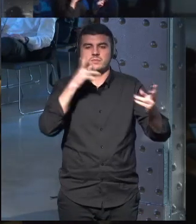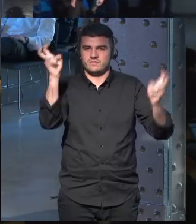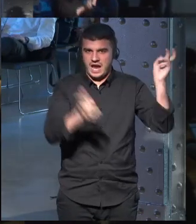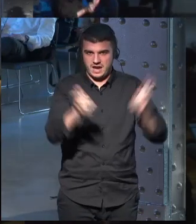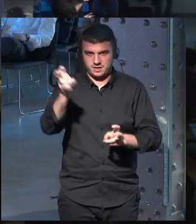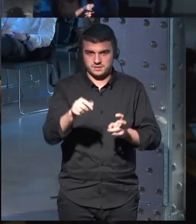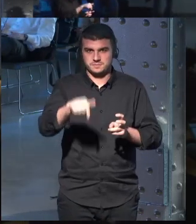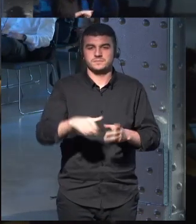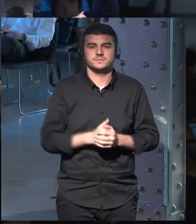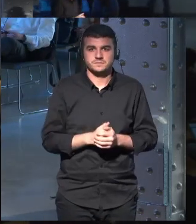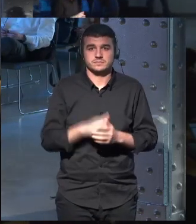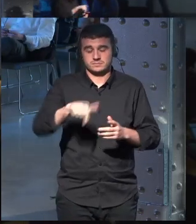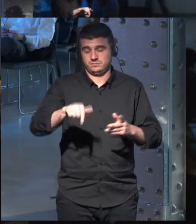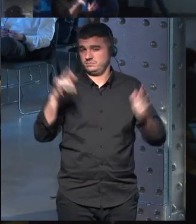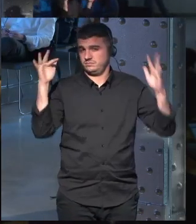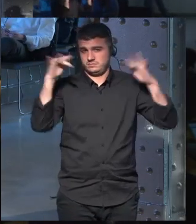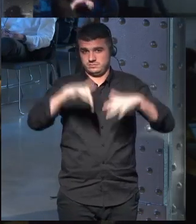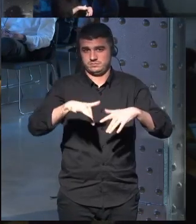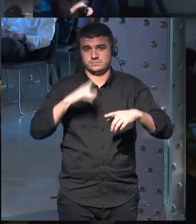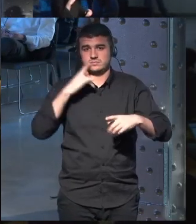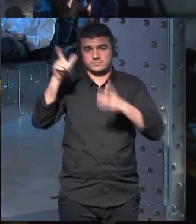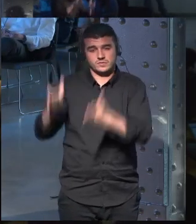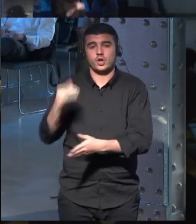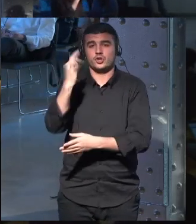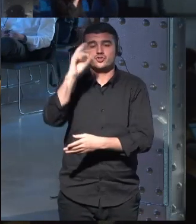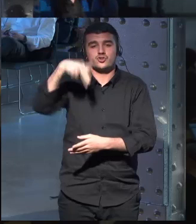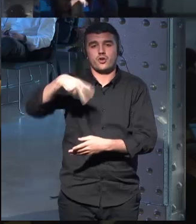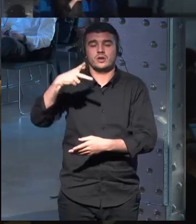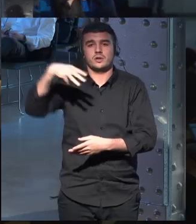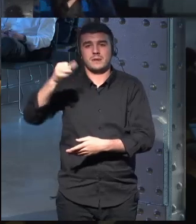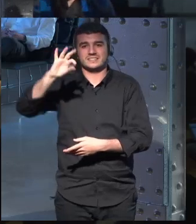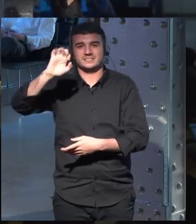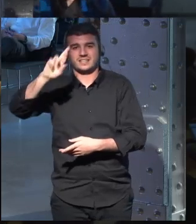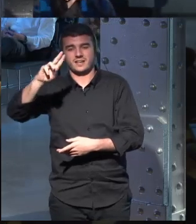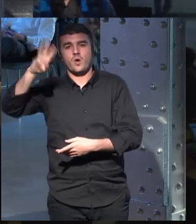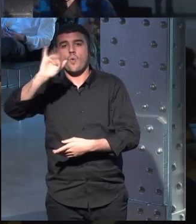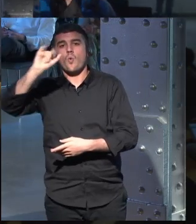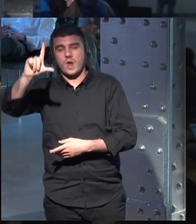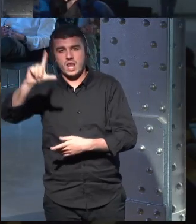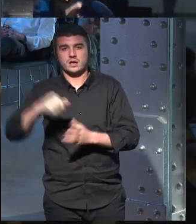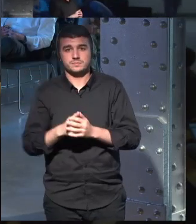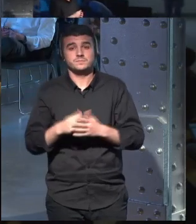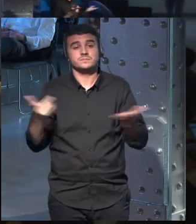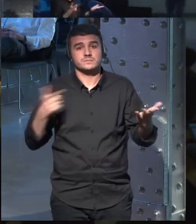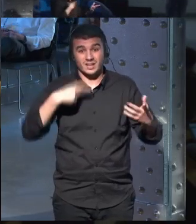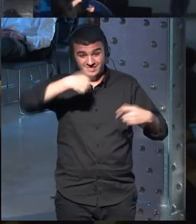Good afternoon. Thank you very much for coming with in